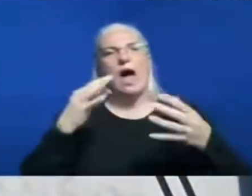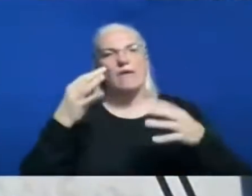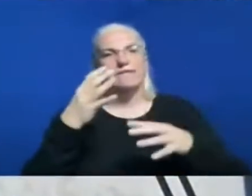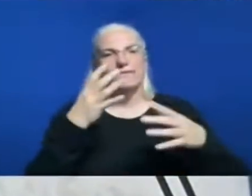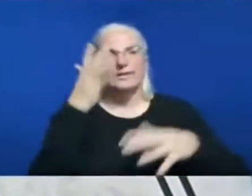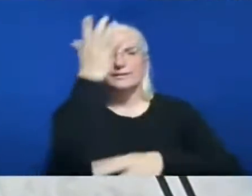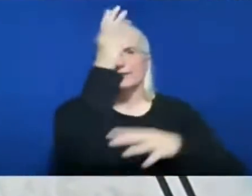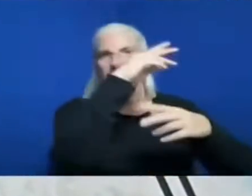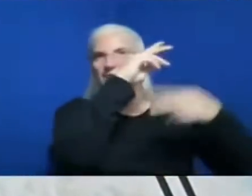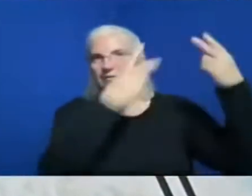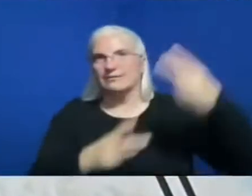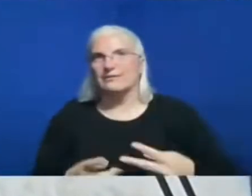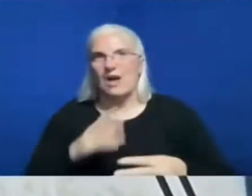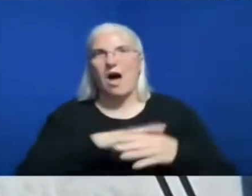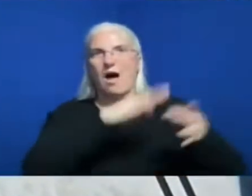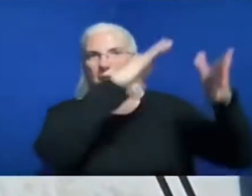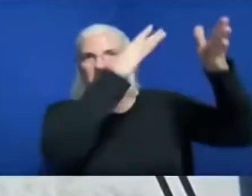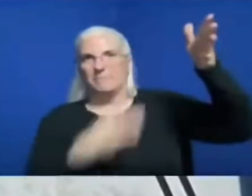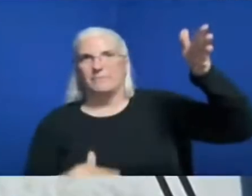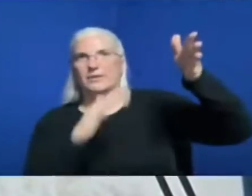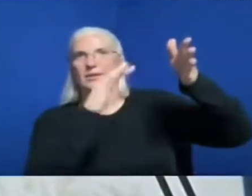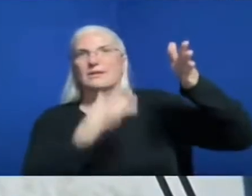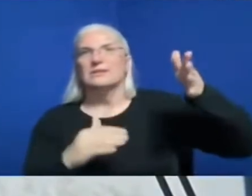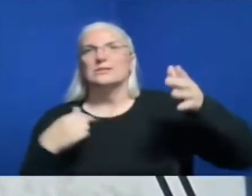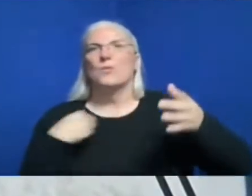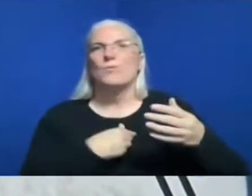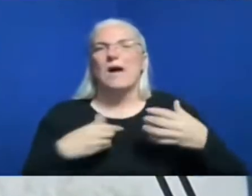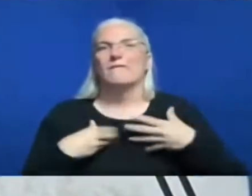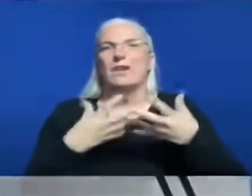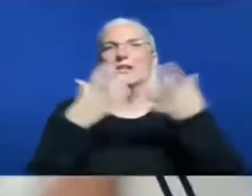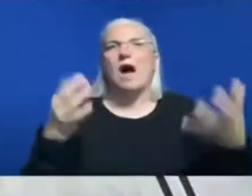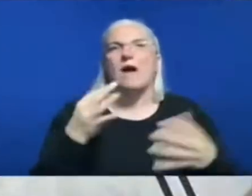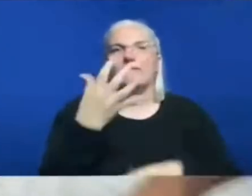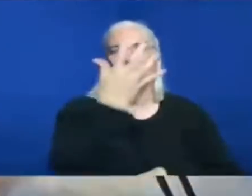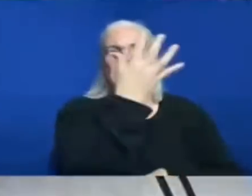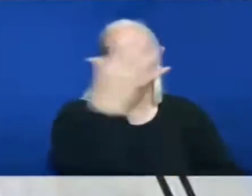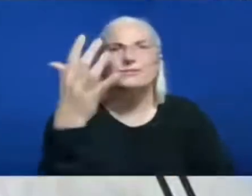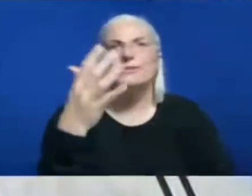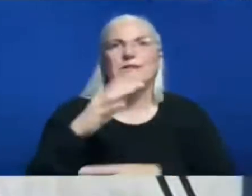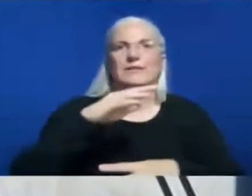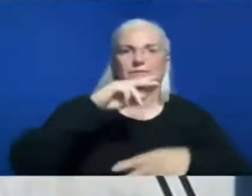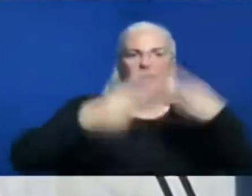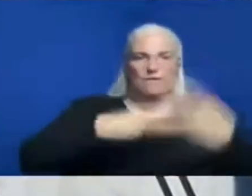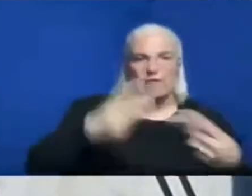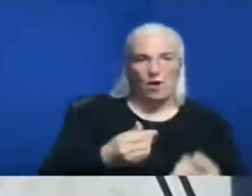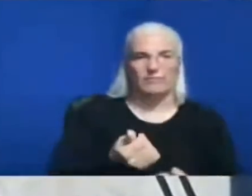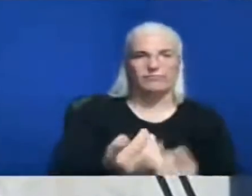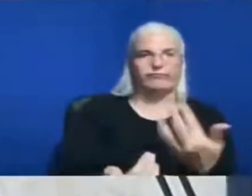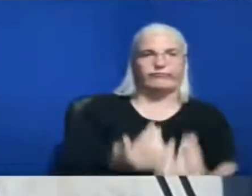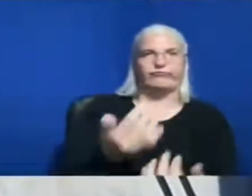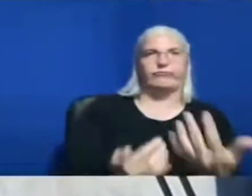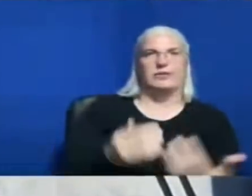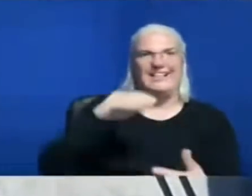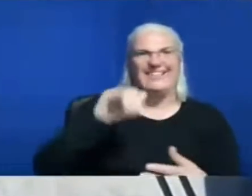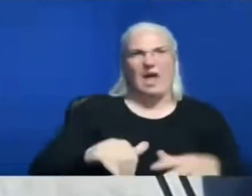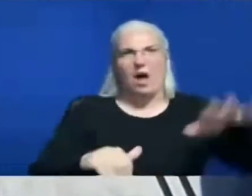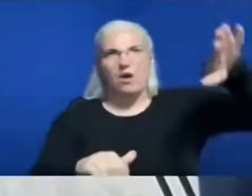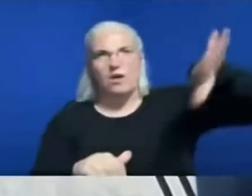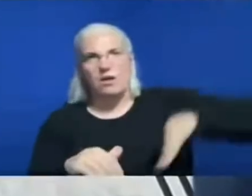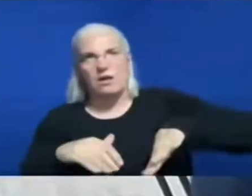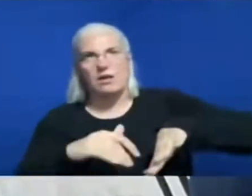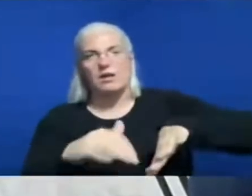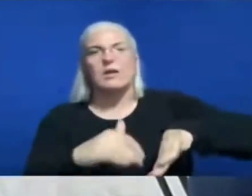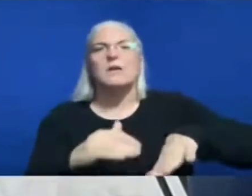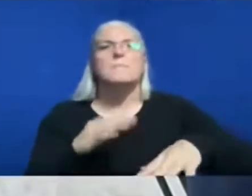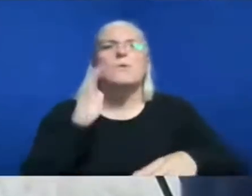and crews continue to work on this. We've had some lateral spread in the top and in the center, which has triggered us to have to look at the box that